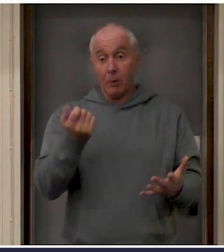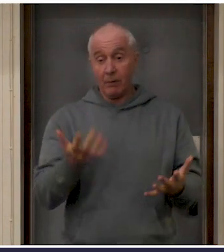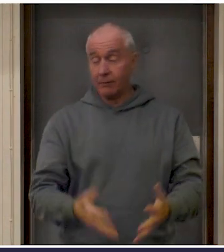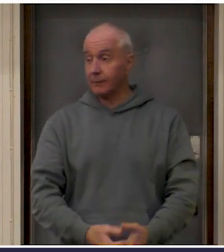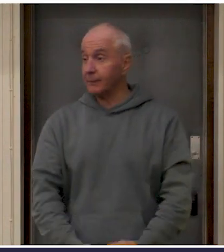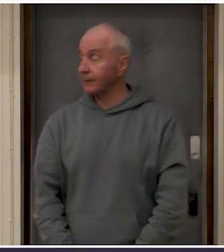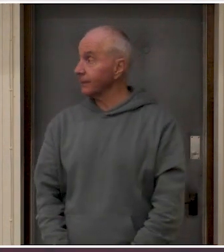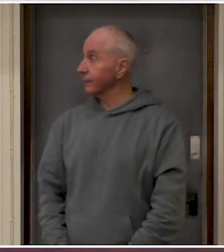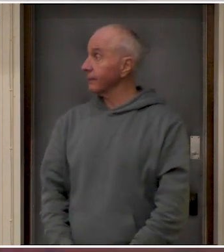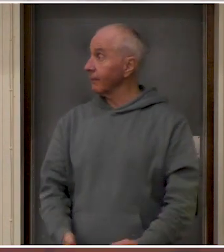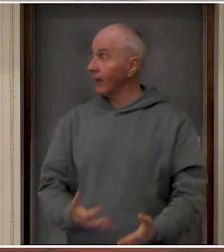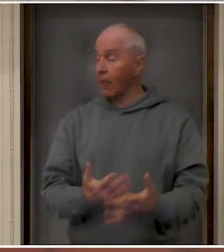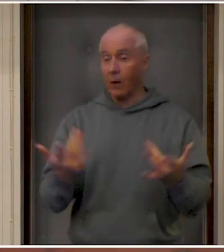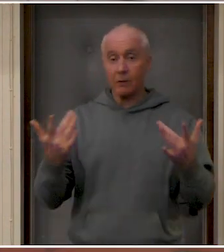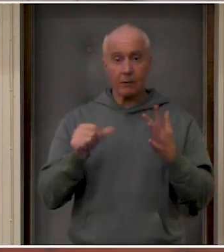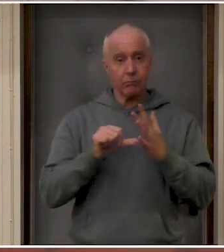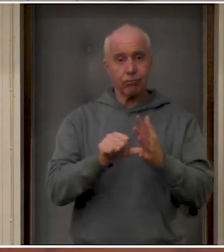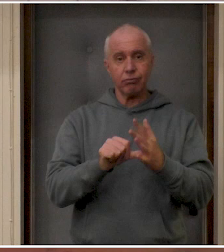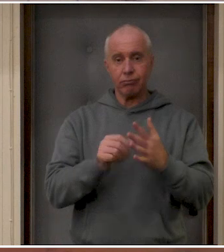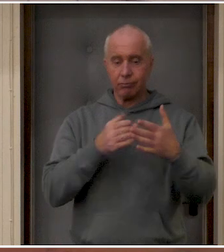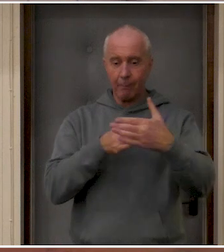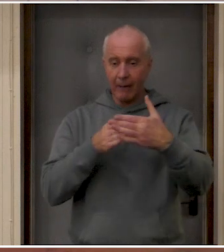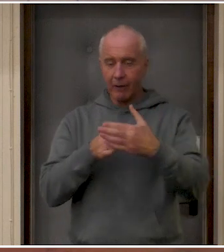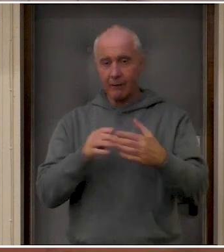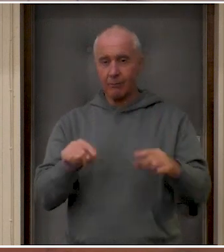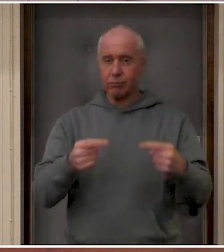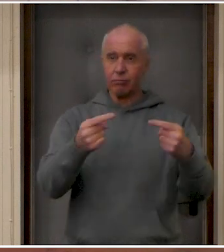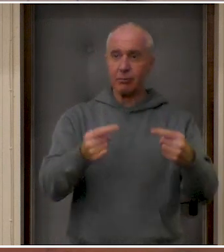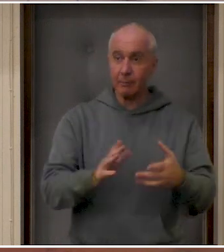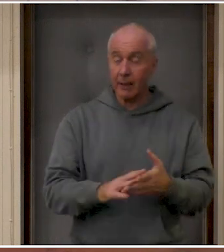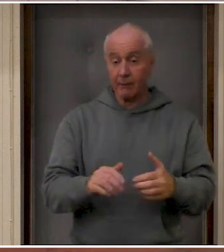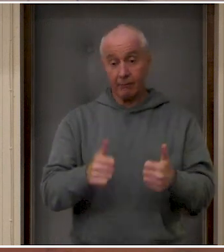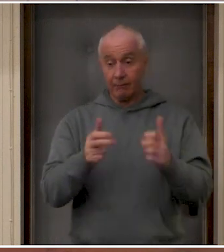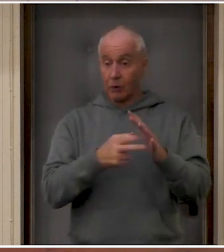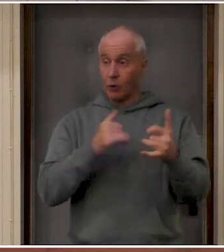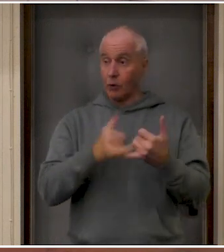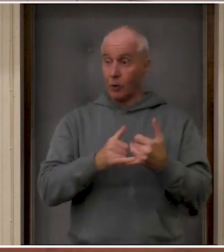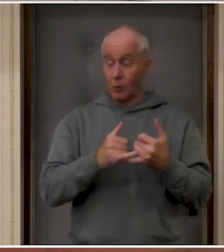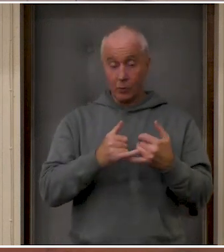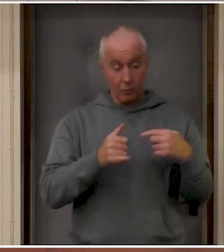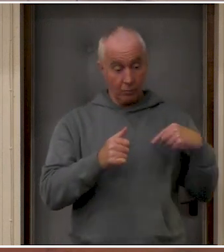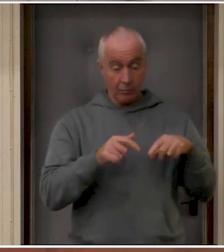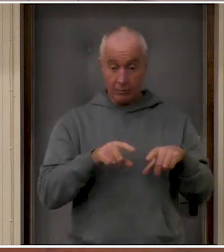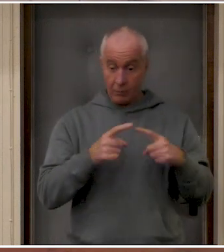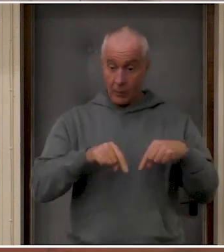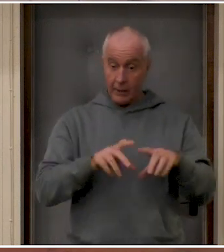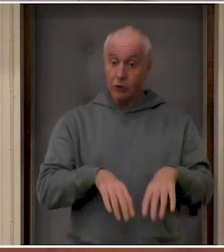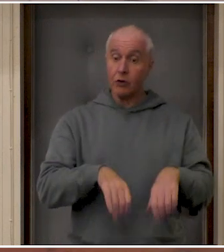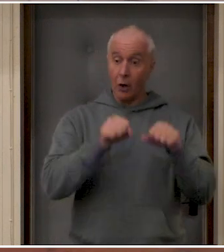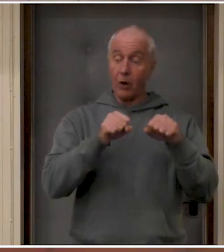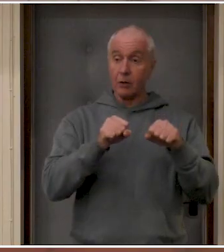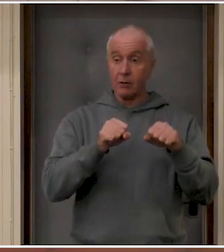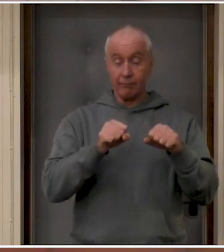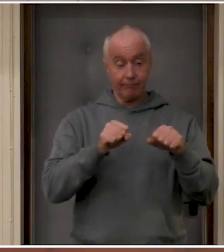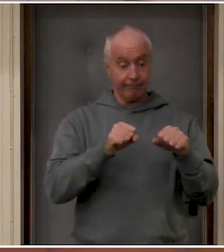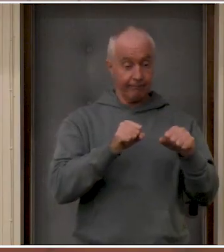So there's lots of challenges, but I think we're getting there, and it's been a good news week. We are off the starting line in the Czech Republic, in the